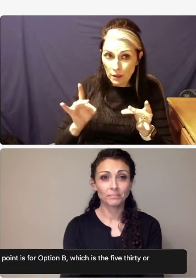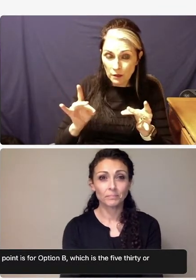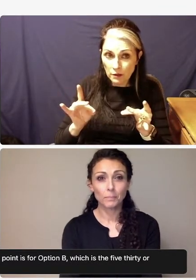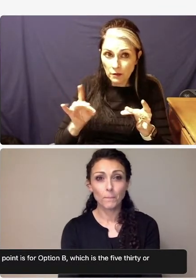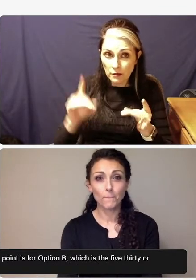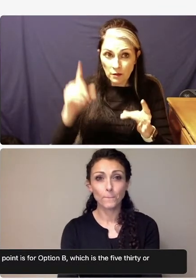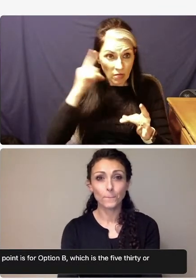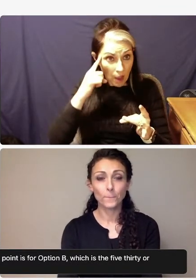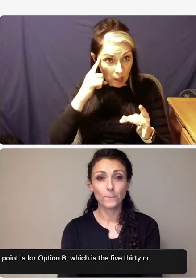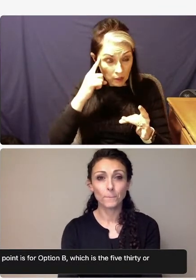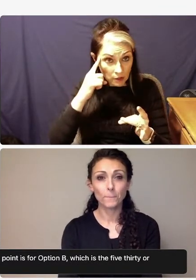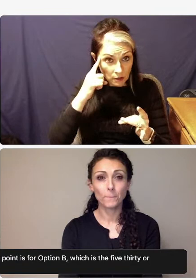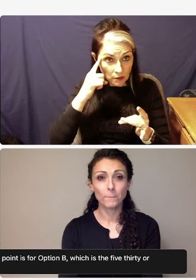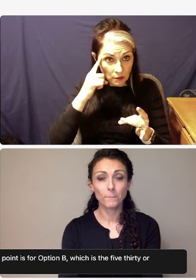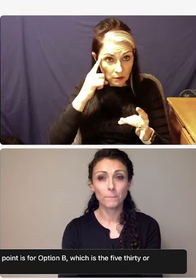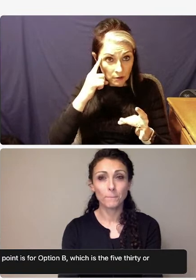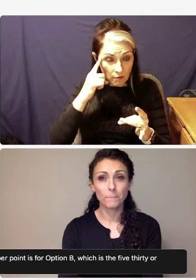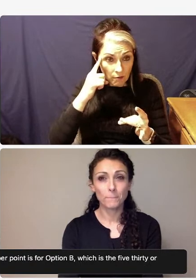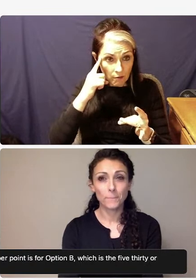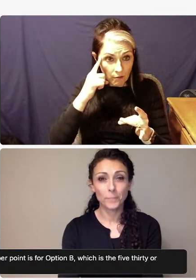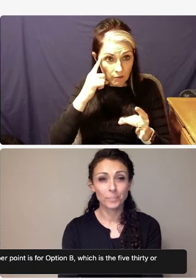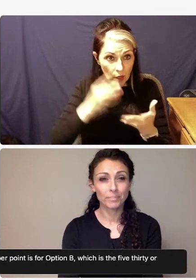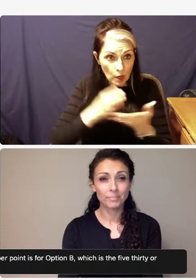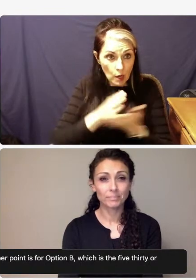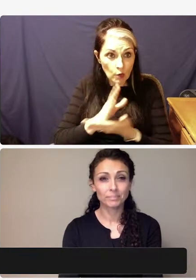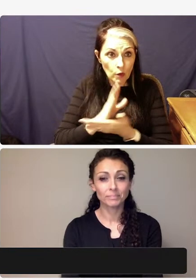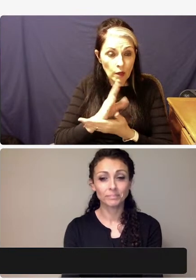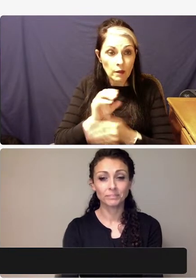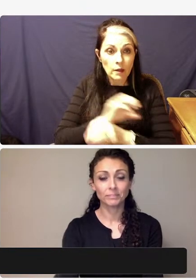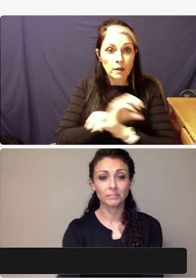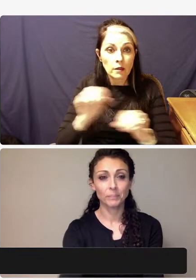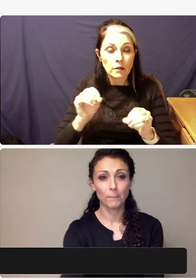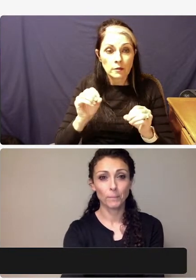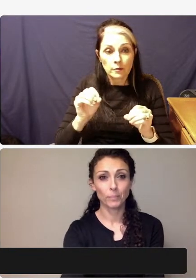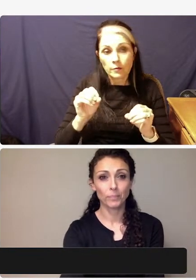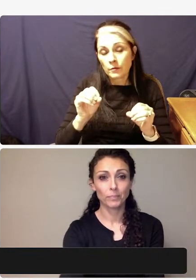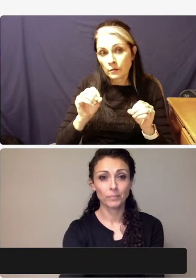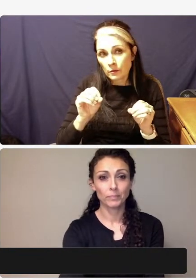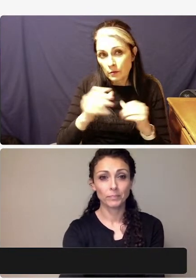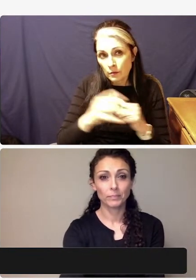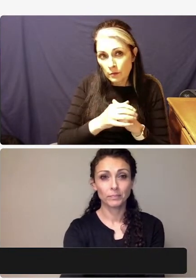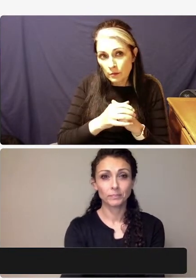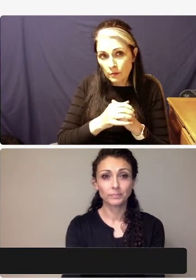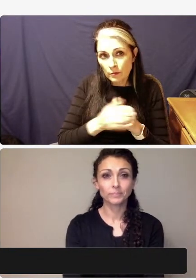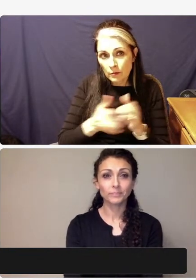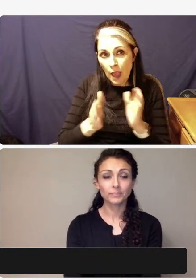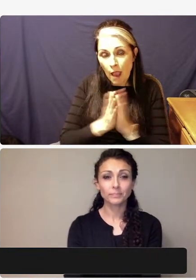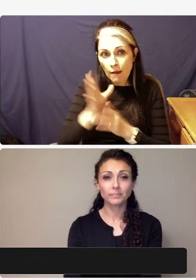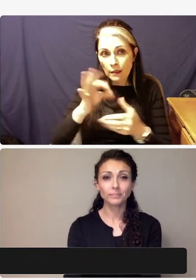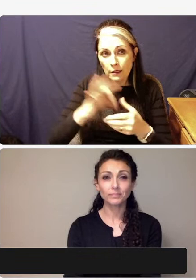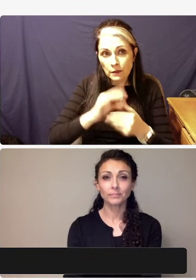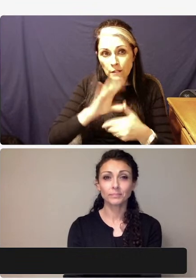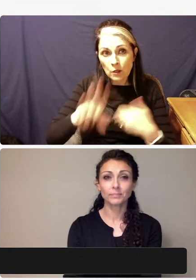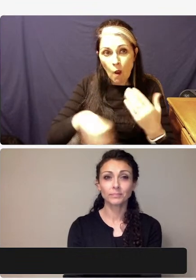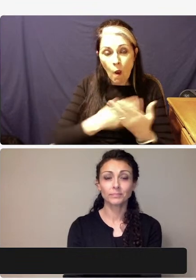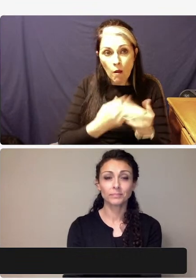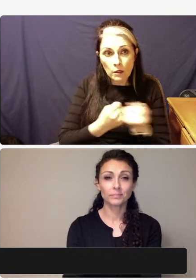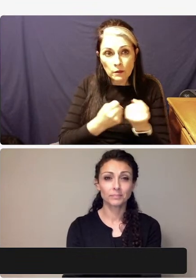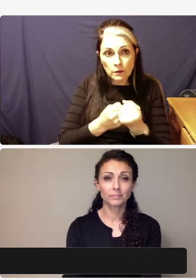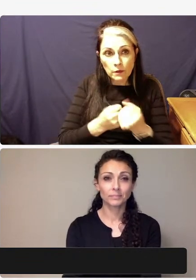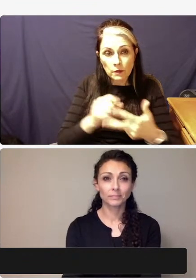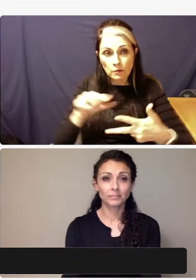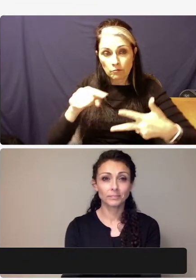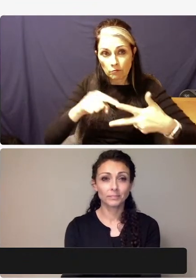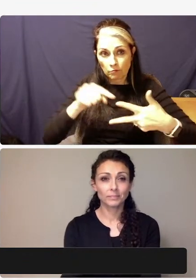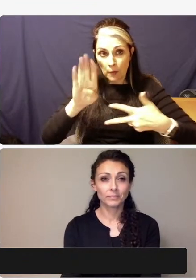that all right hearing none we will then um i will ask for a vote so all those in favor of selecting